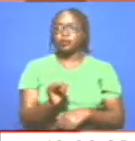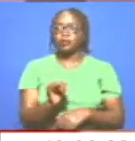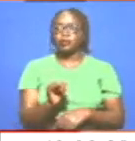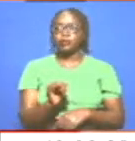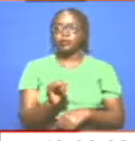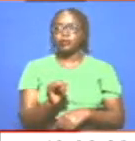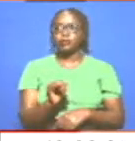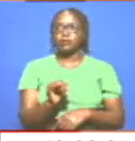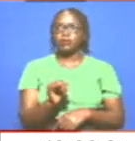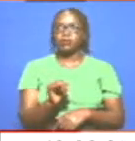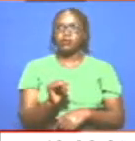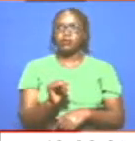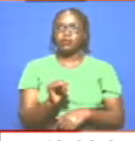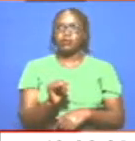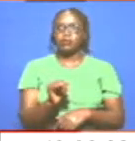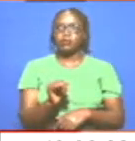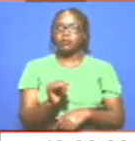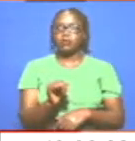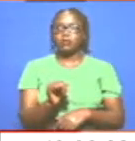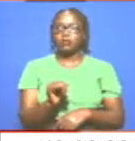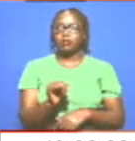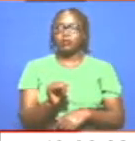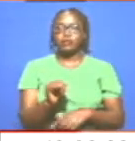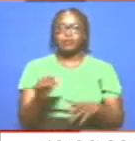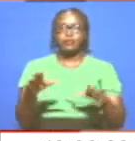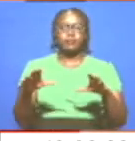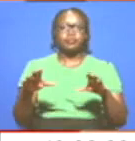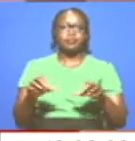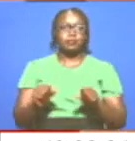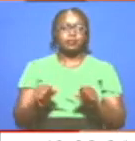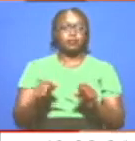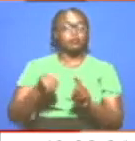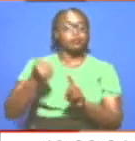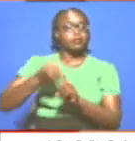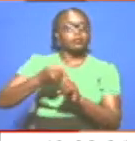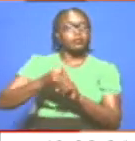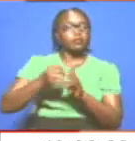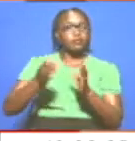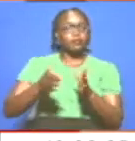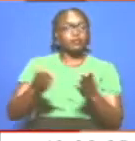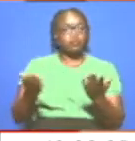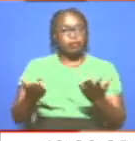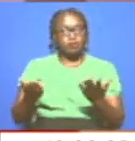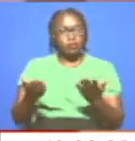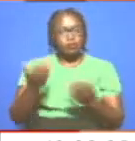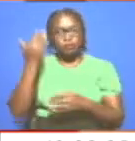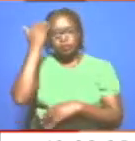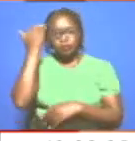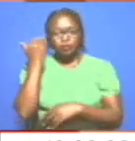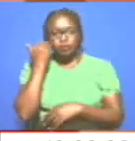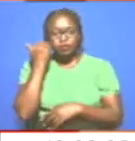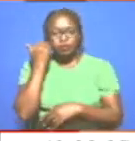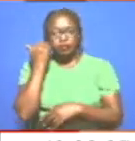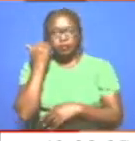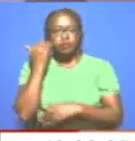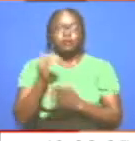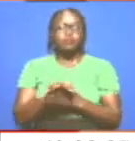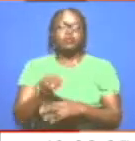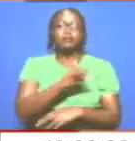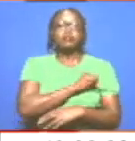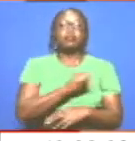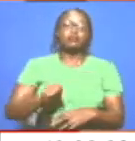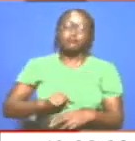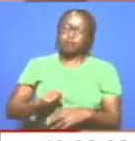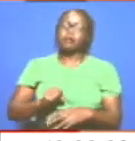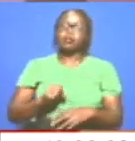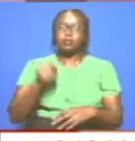Chief Justice Martha Koome is going to be admitting advocates to the bar. This is going to be taking place at the Supreme Court buildings here in Nairobi.